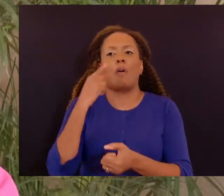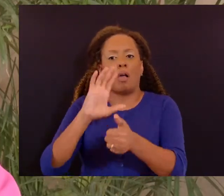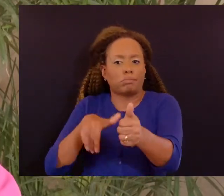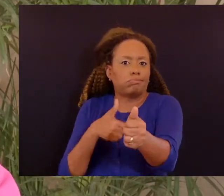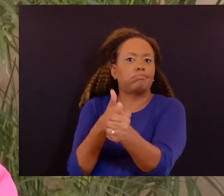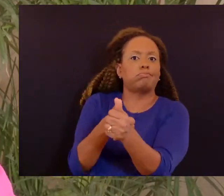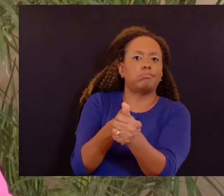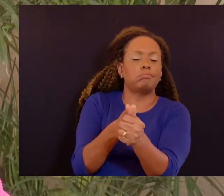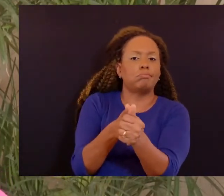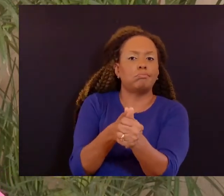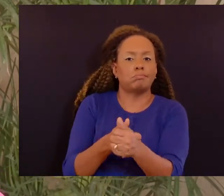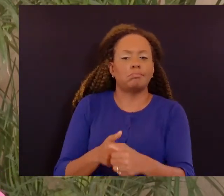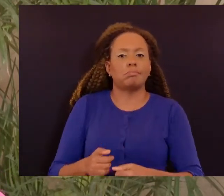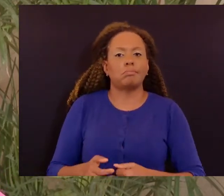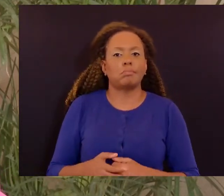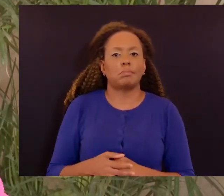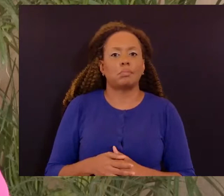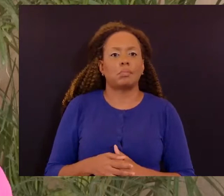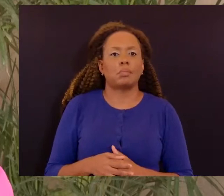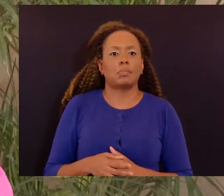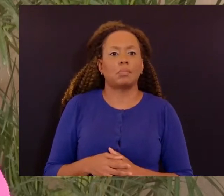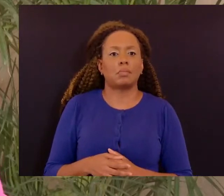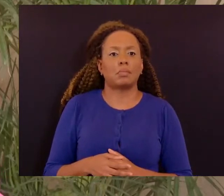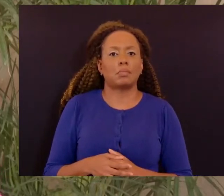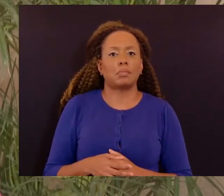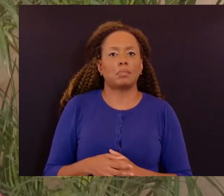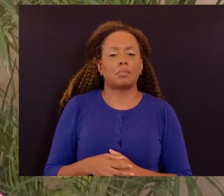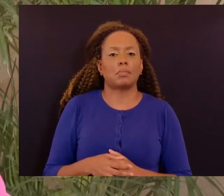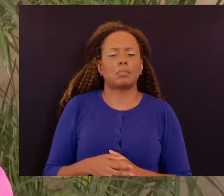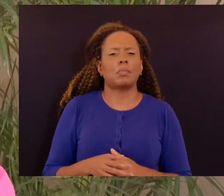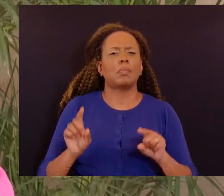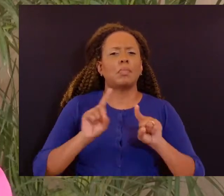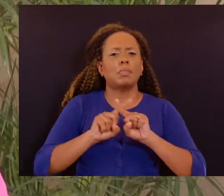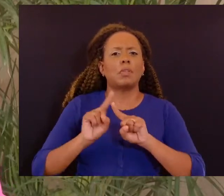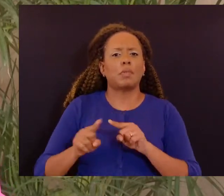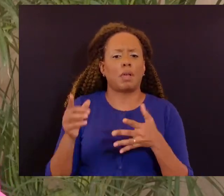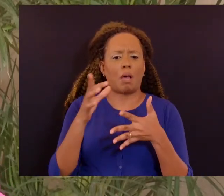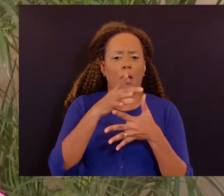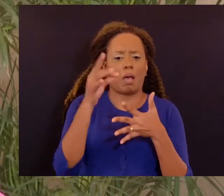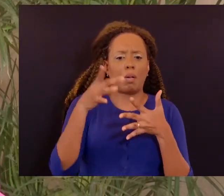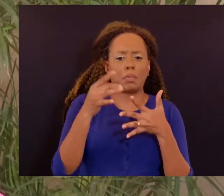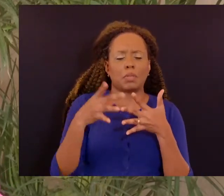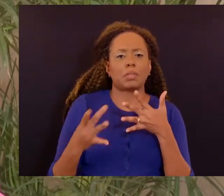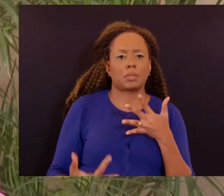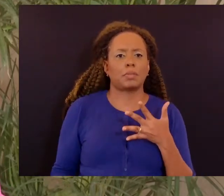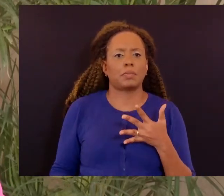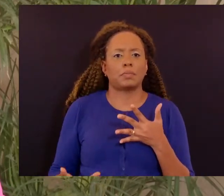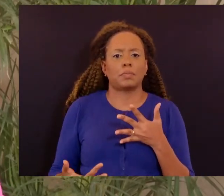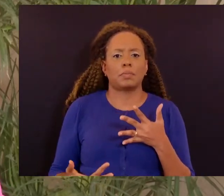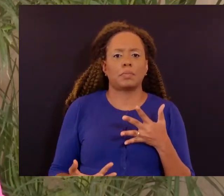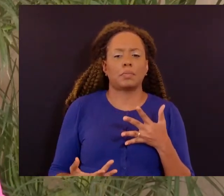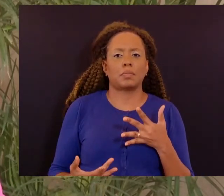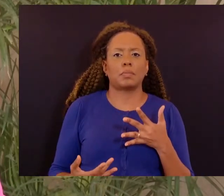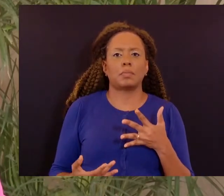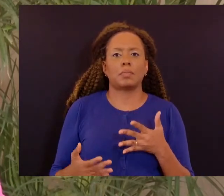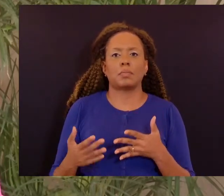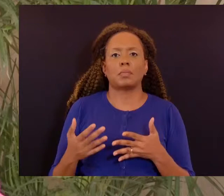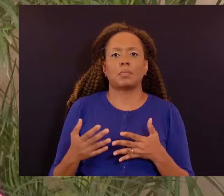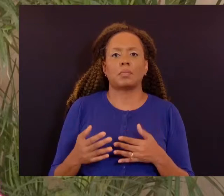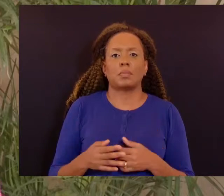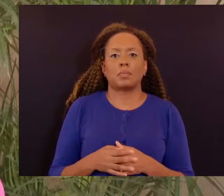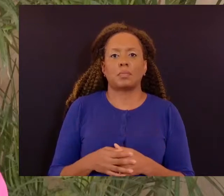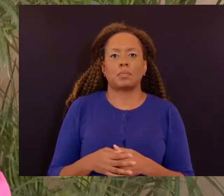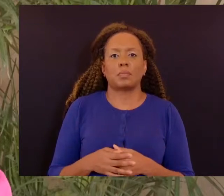track. We are looking at a number of options. Some of them may have to repeat the